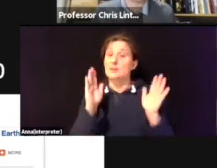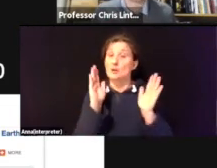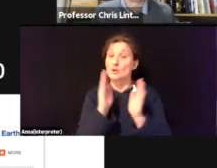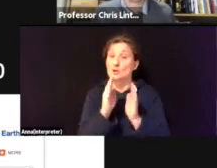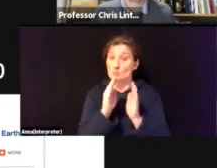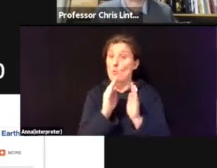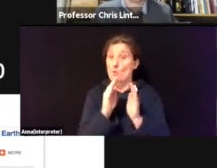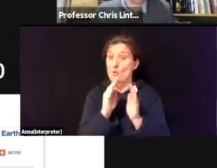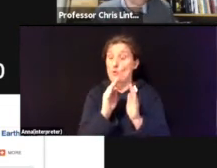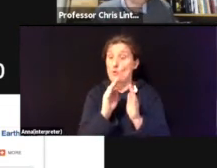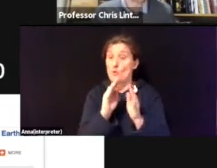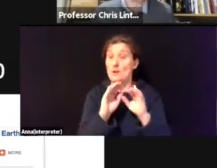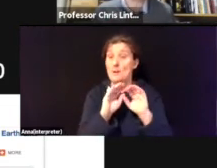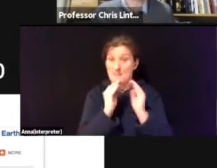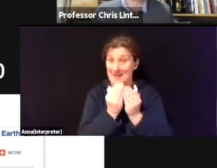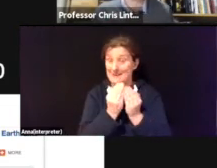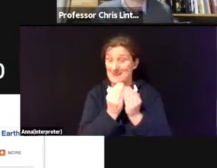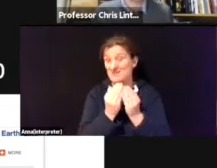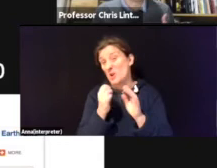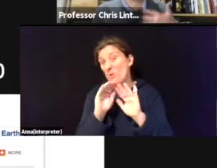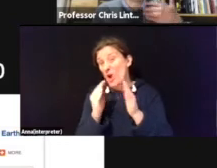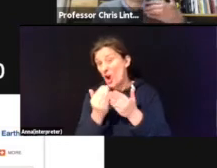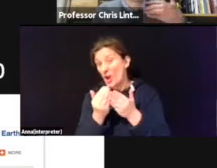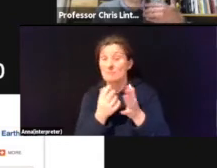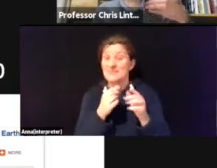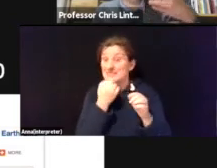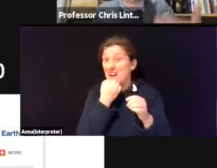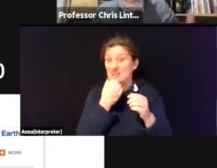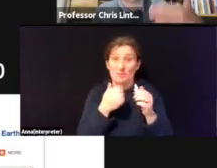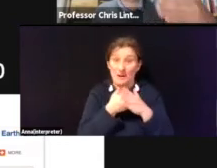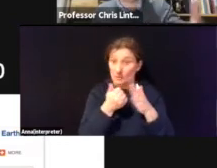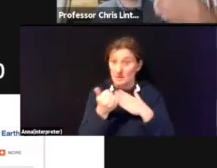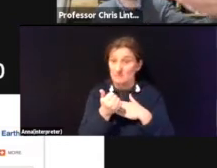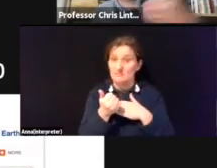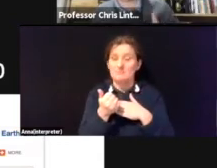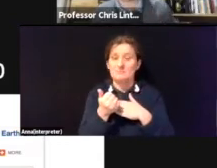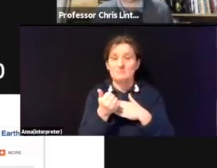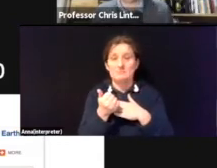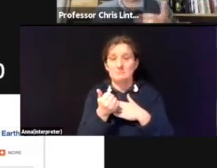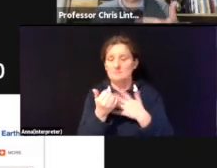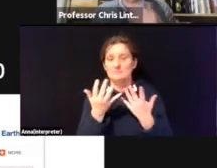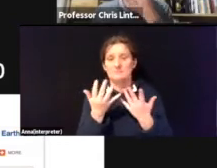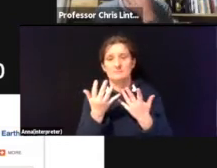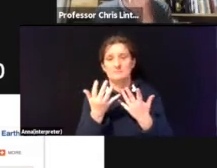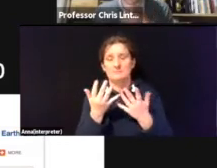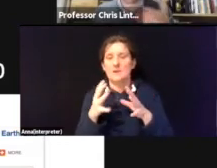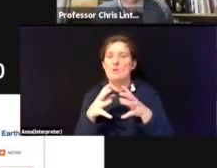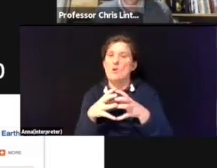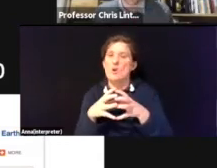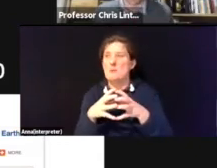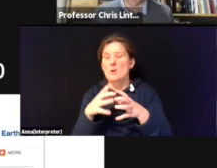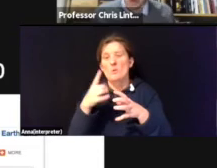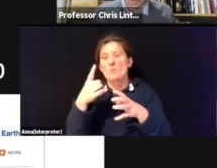common, right? So Earth-sized planets are common, but planets 1.5, 2, maybe even 3 times the size of